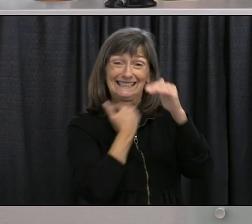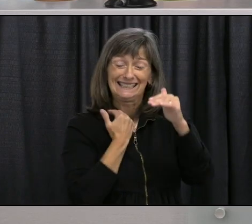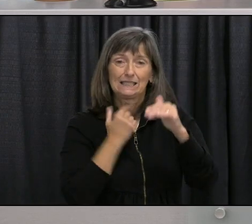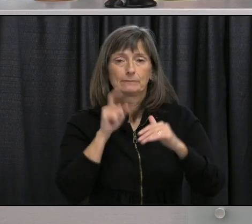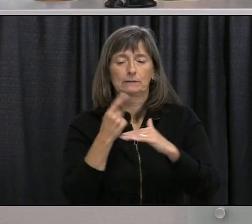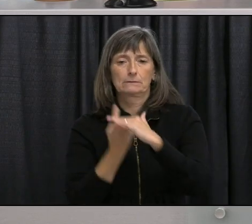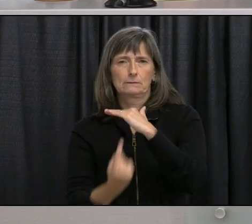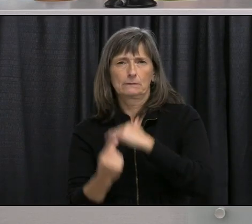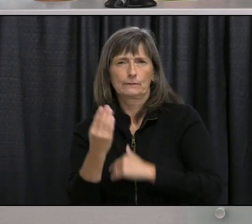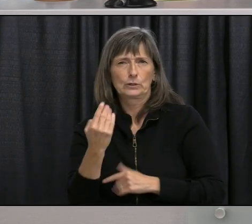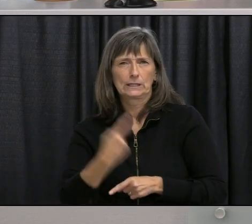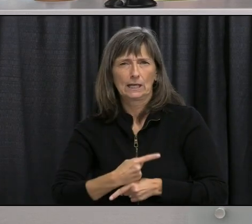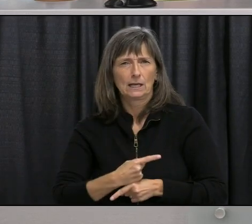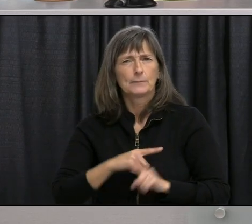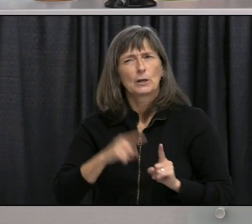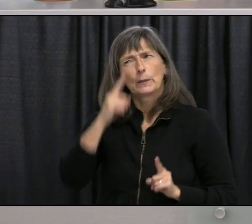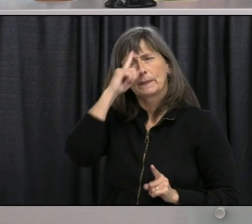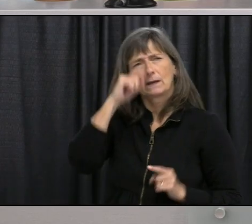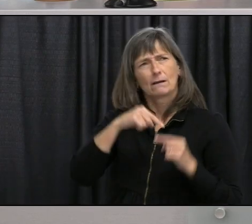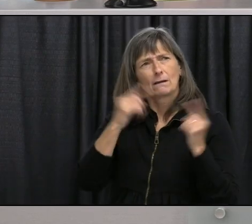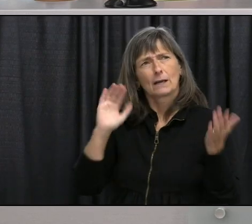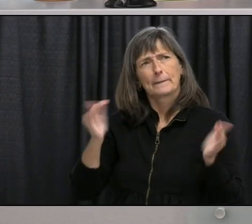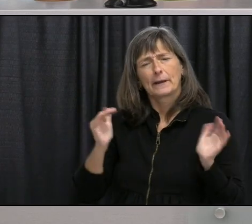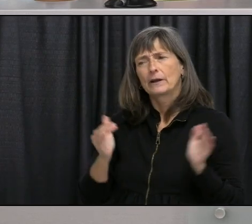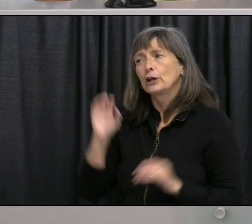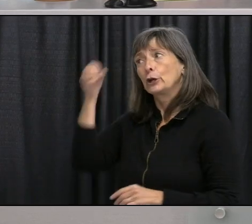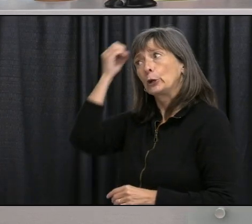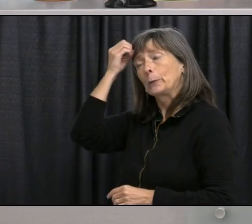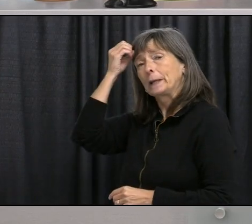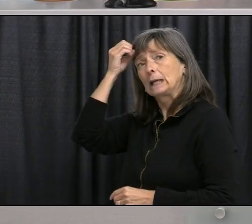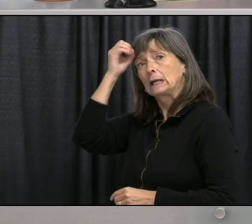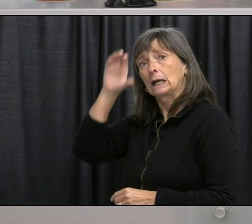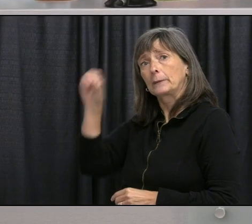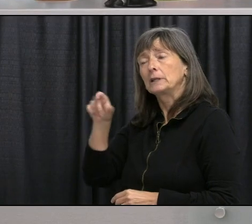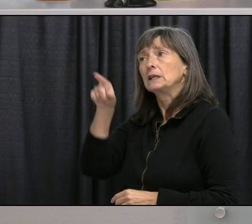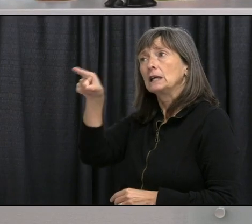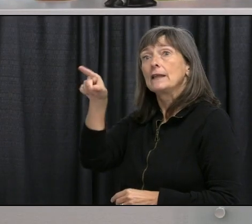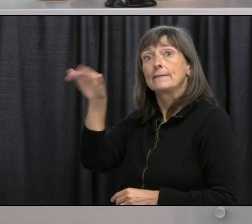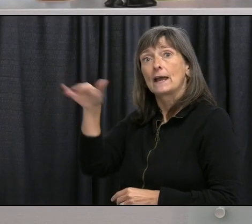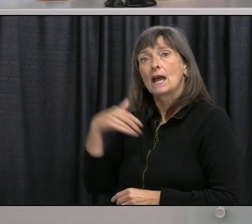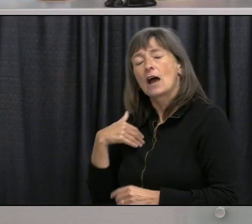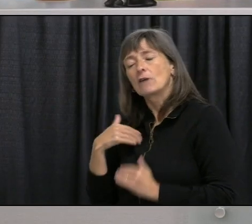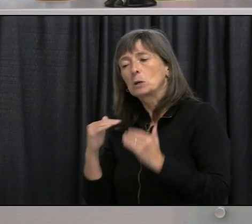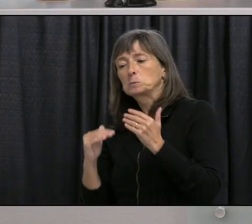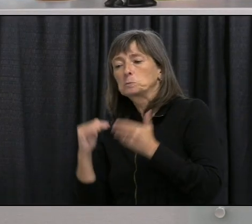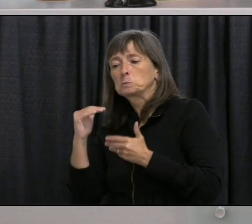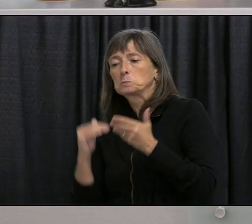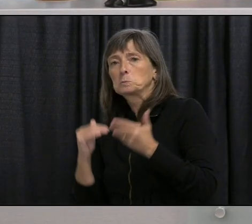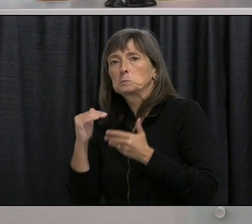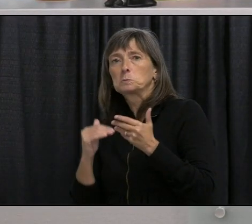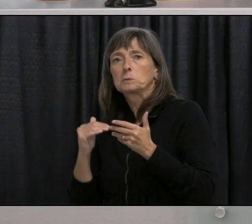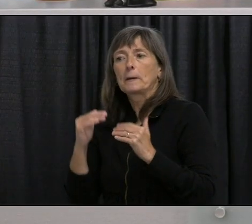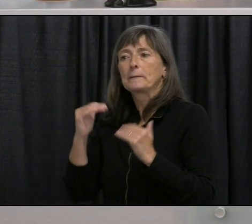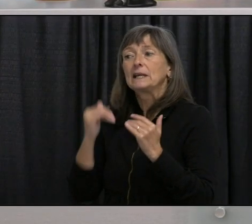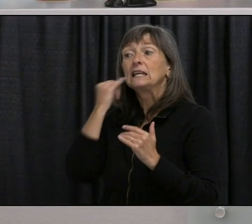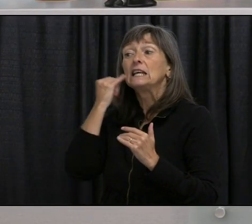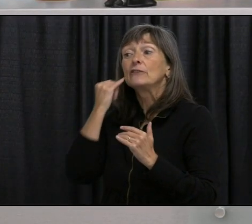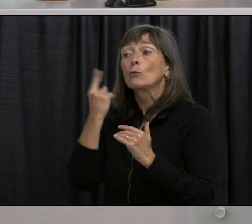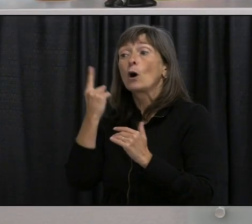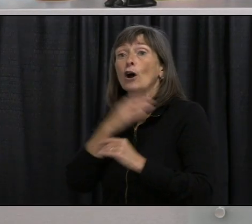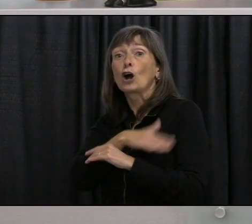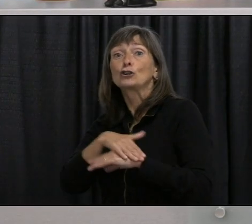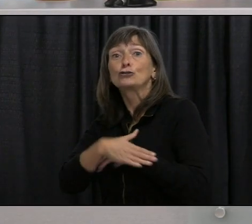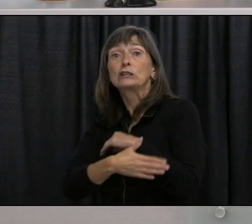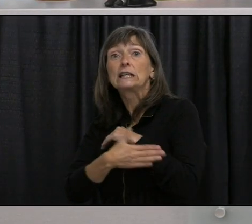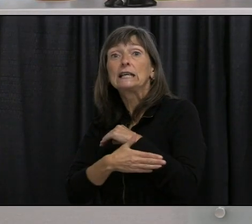14 days. When you look at European countries, they've set various thresholds for prevalence. So if a country goes above that,